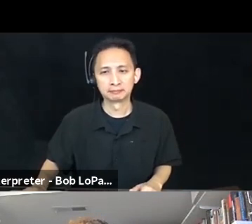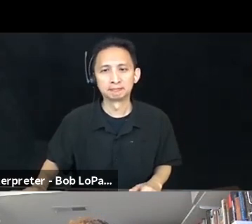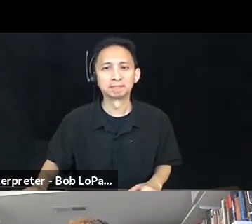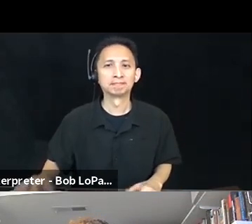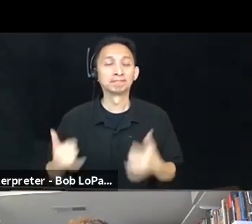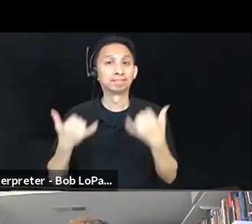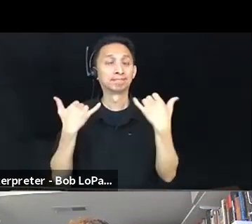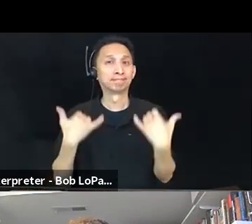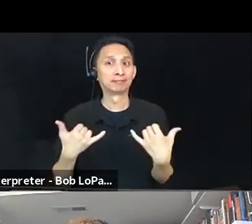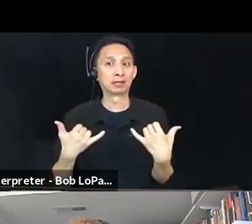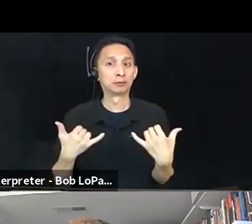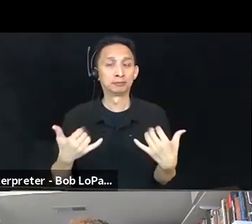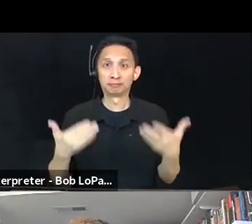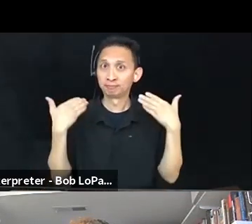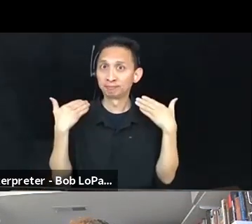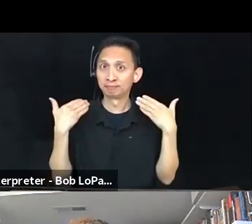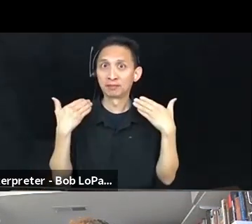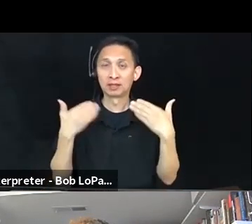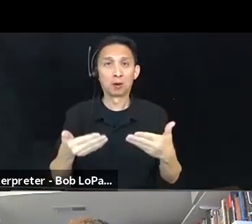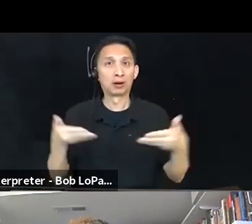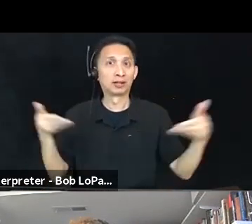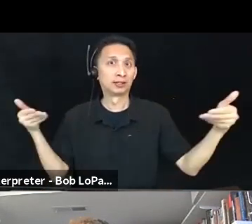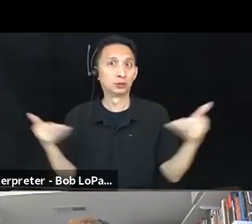So let me begin with the,